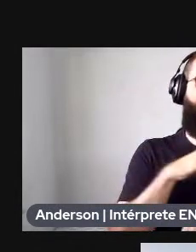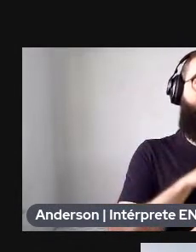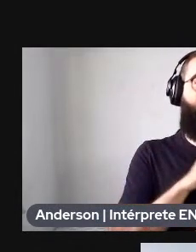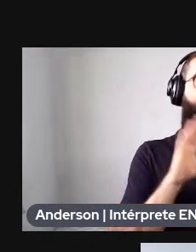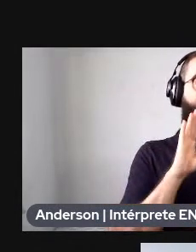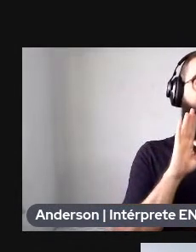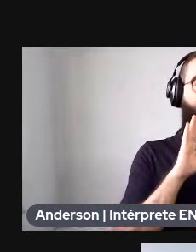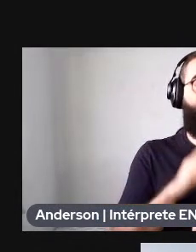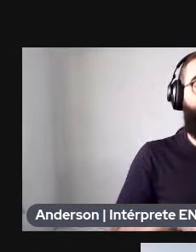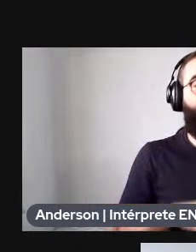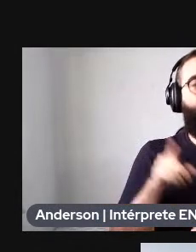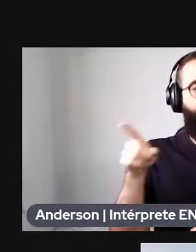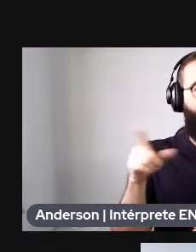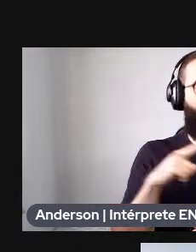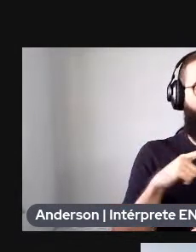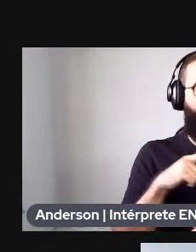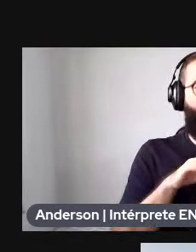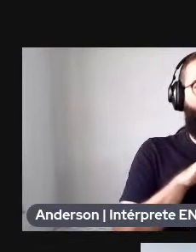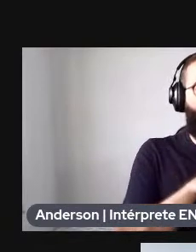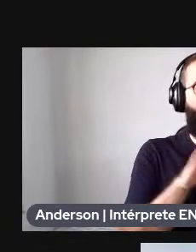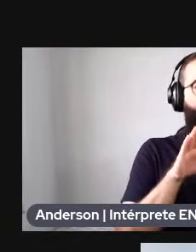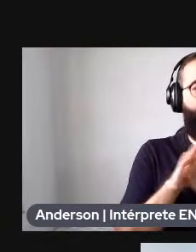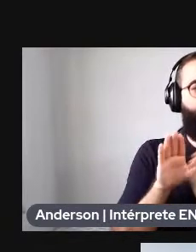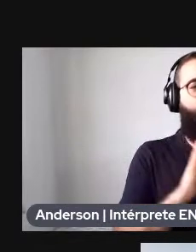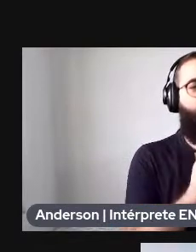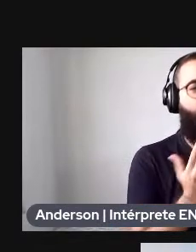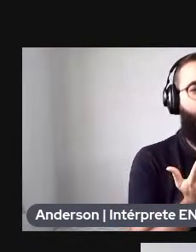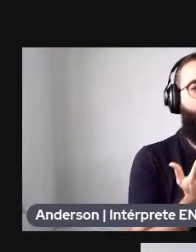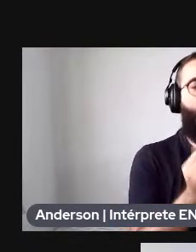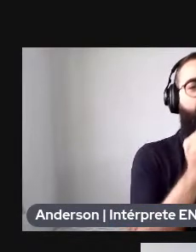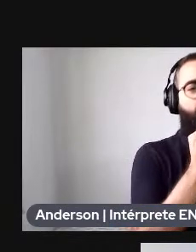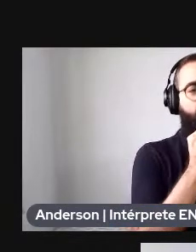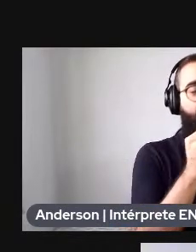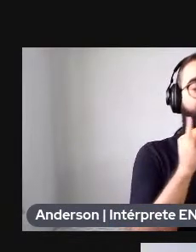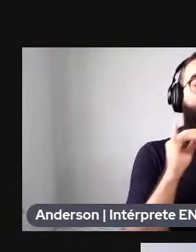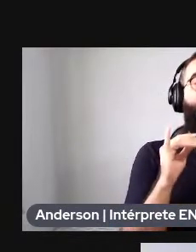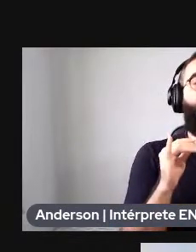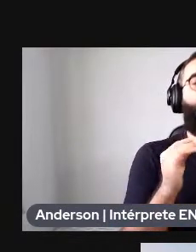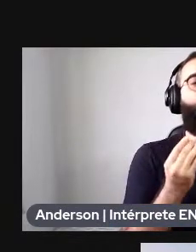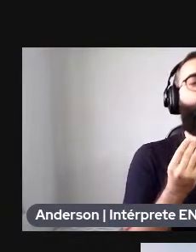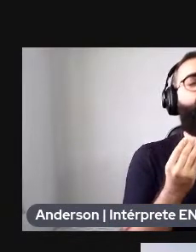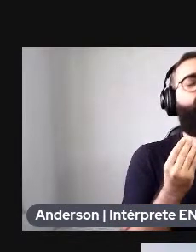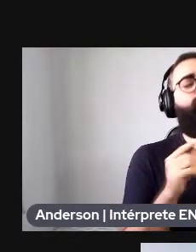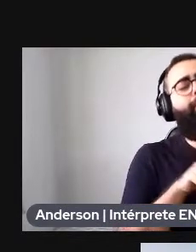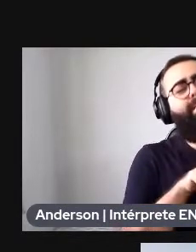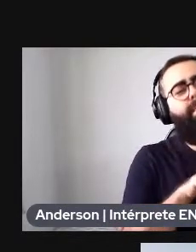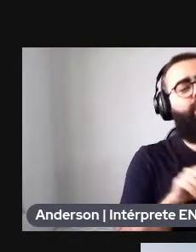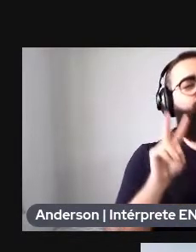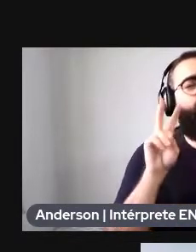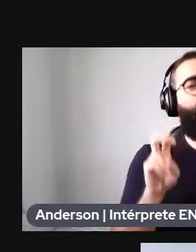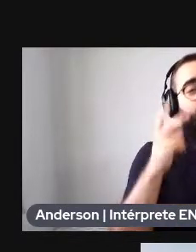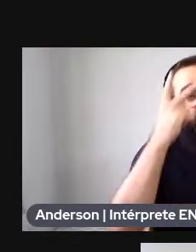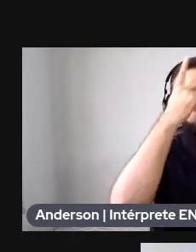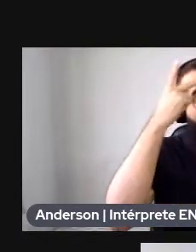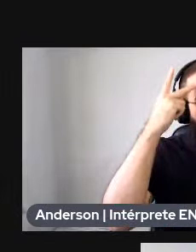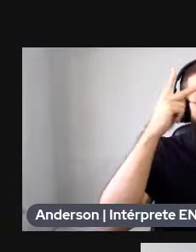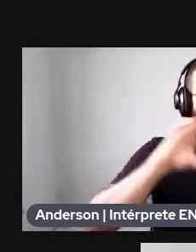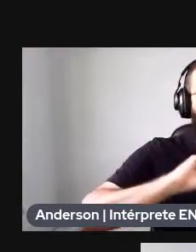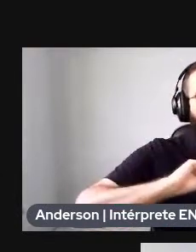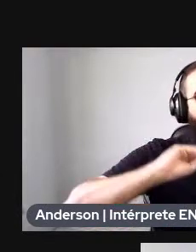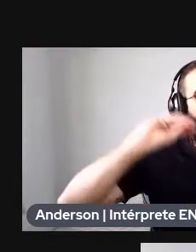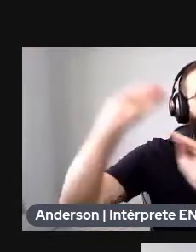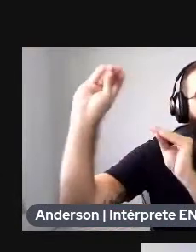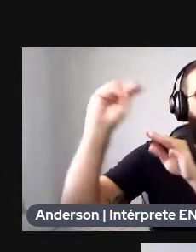research groups. The Center for the Social Study of Migration and Refugees, the research